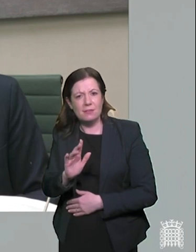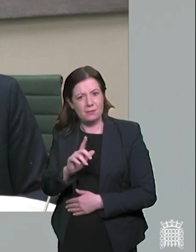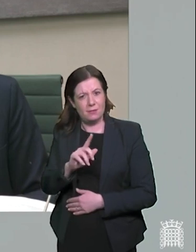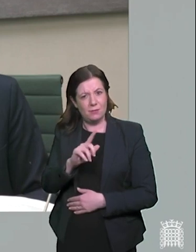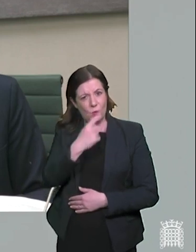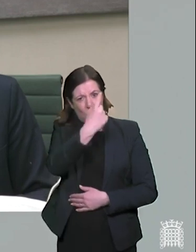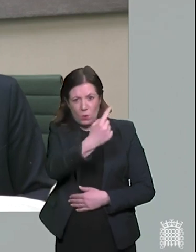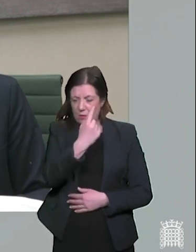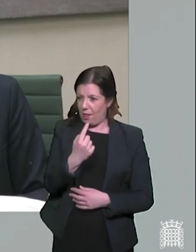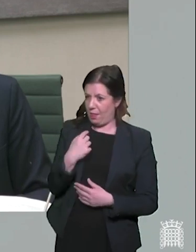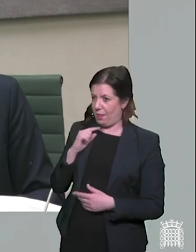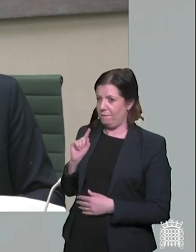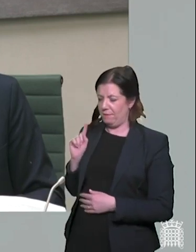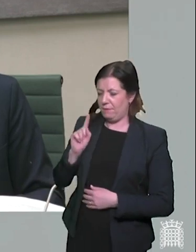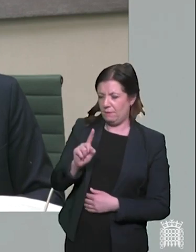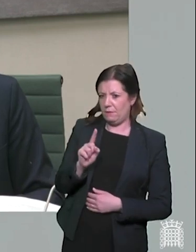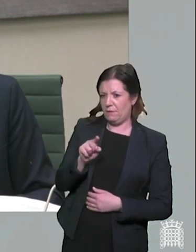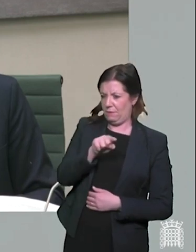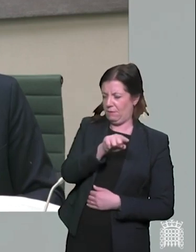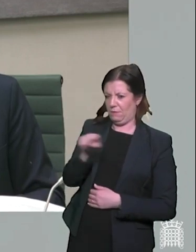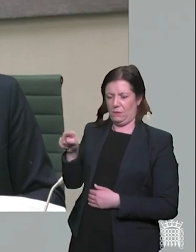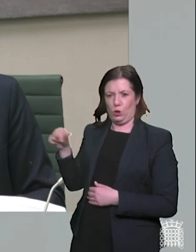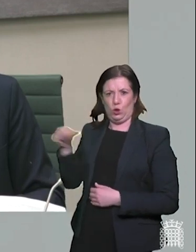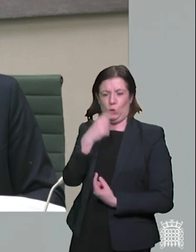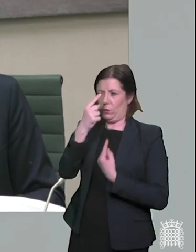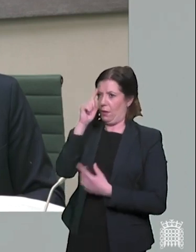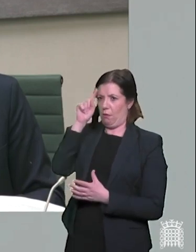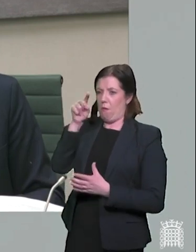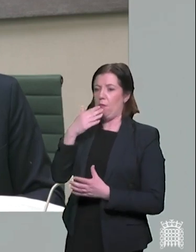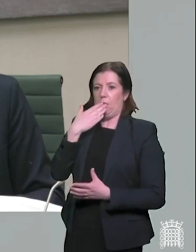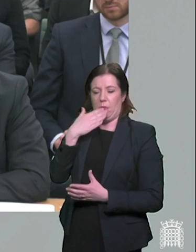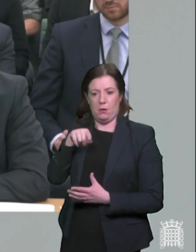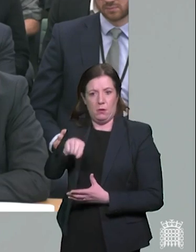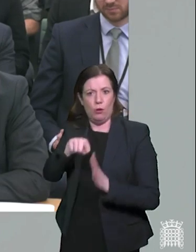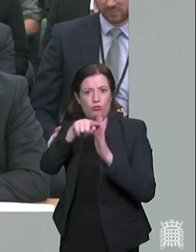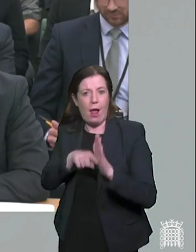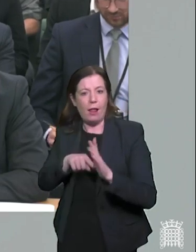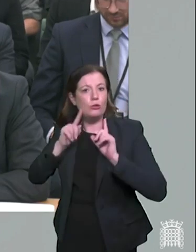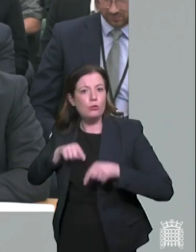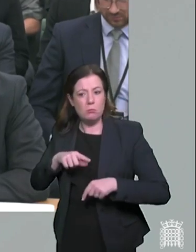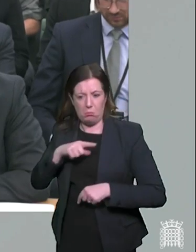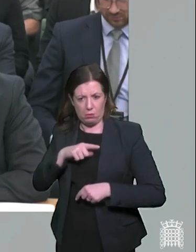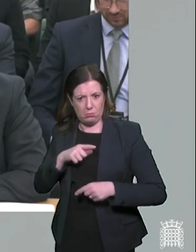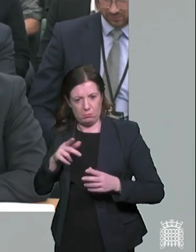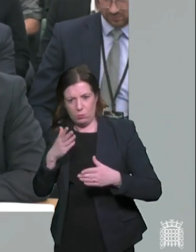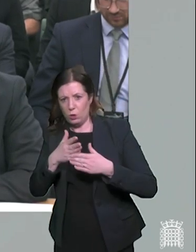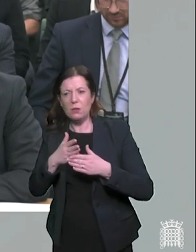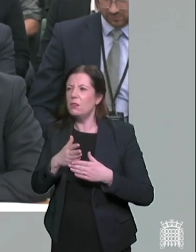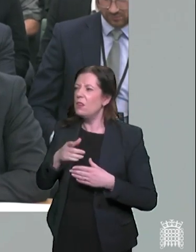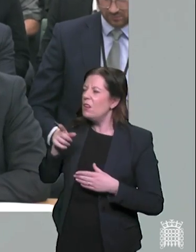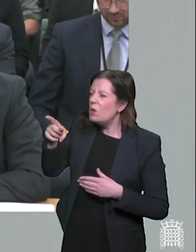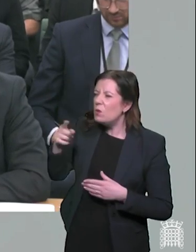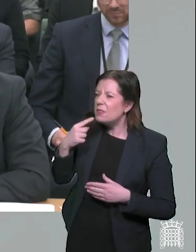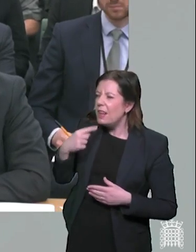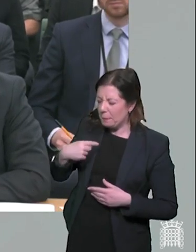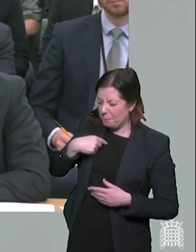at least might have been in breach of the regulations, not least because it was not reasonably necessary for work purposes? Did you say, did it